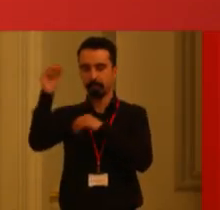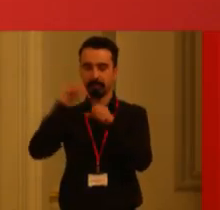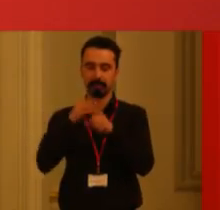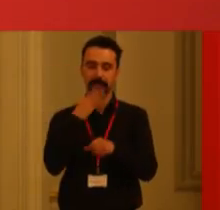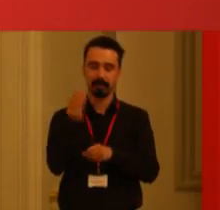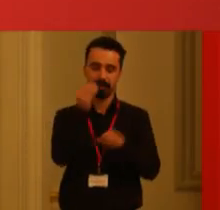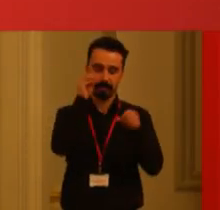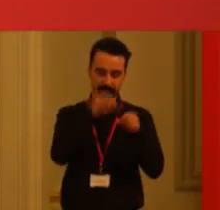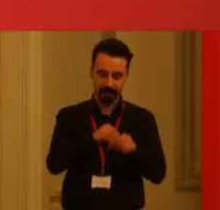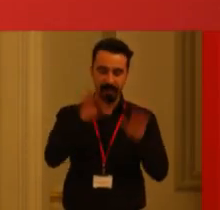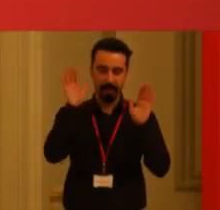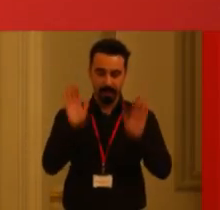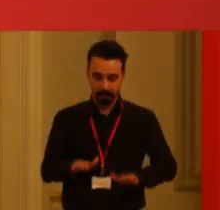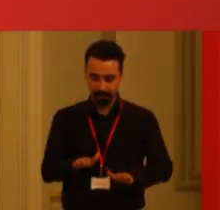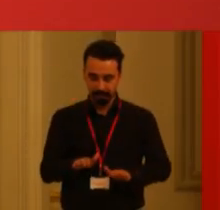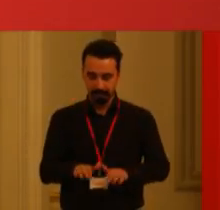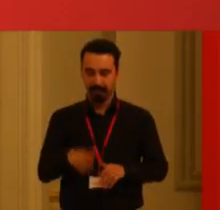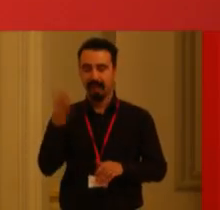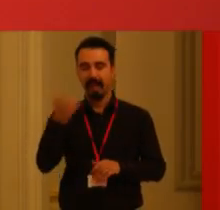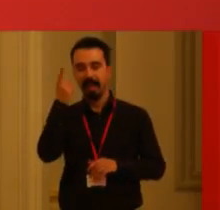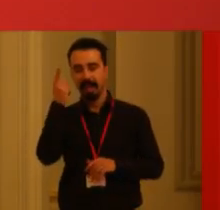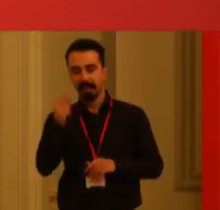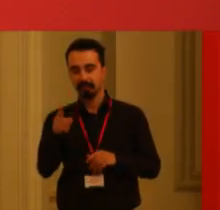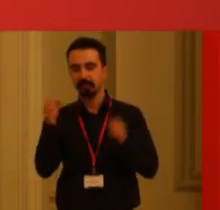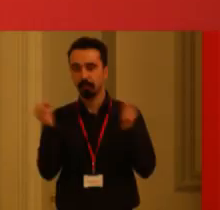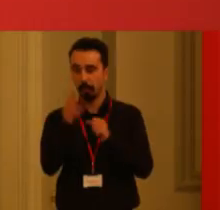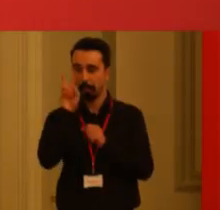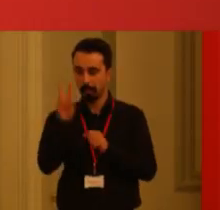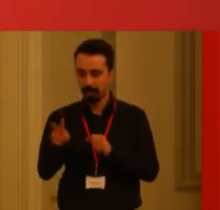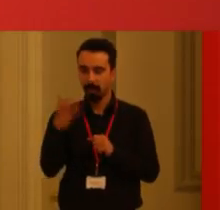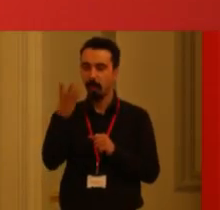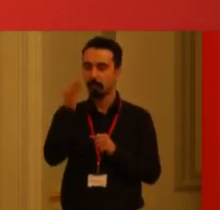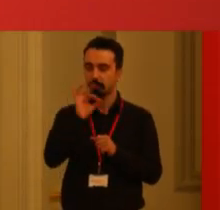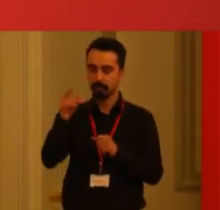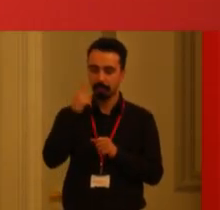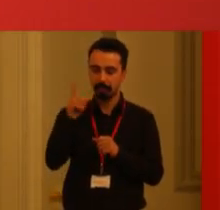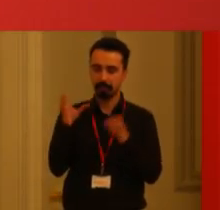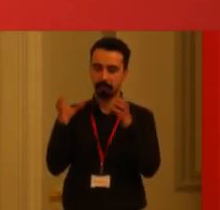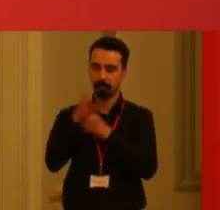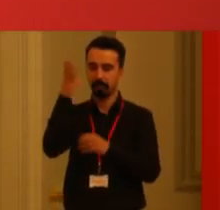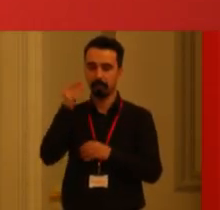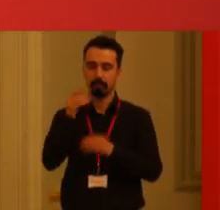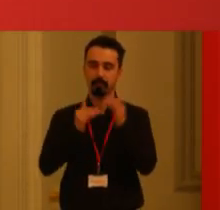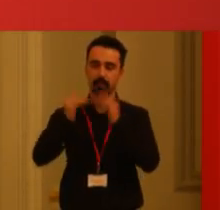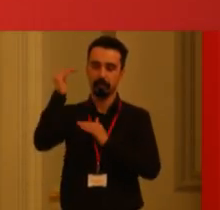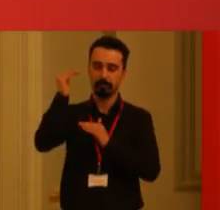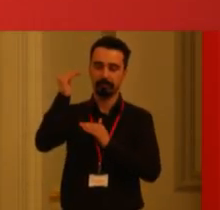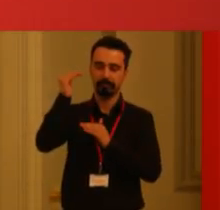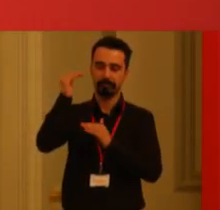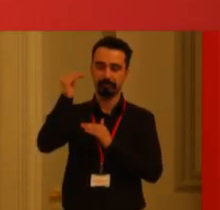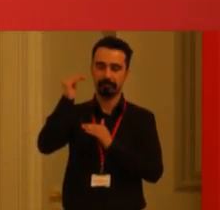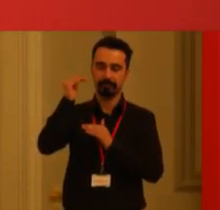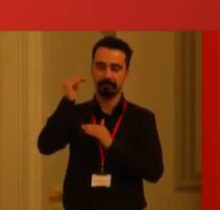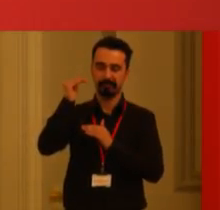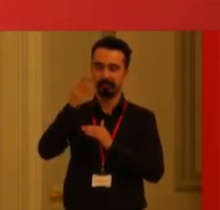think in that respect. So this is actually a big hurdle for LGBT. But the ones that are distancing themselves and the ones that are negative about